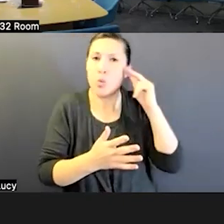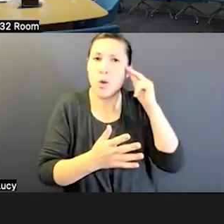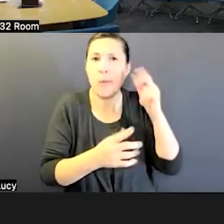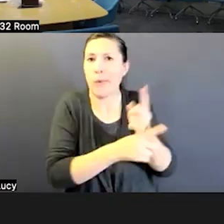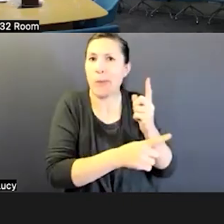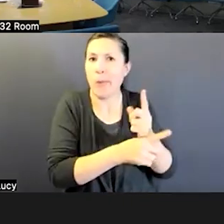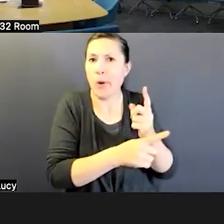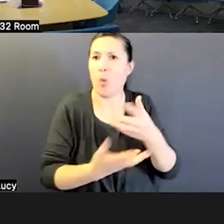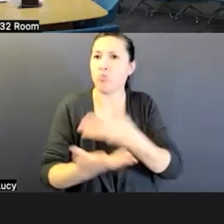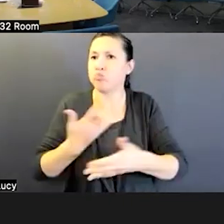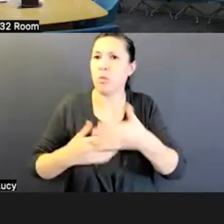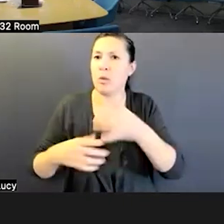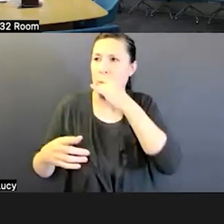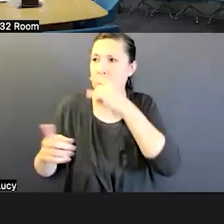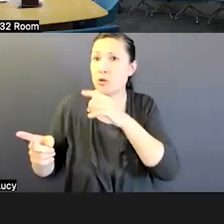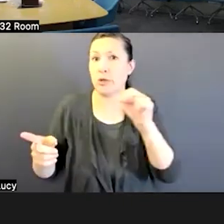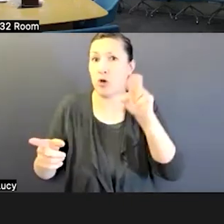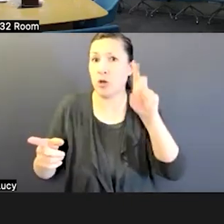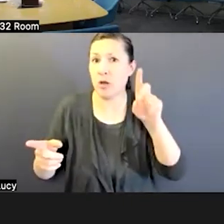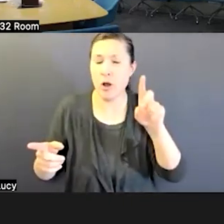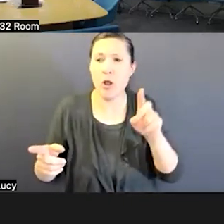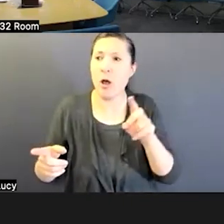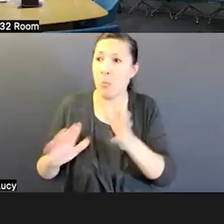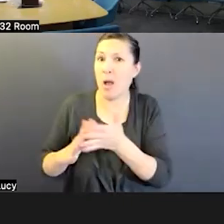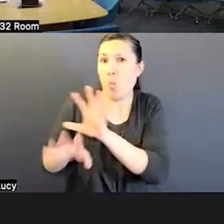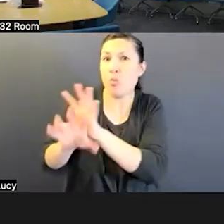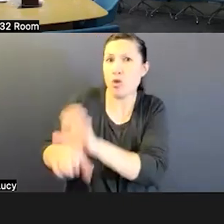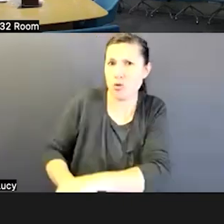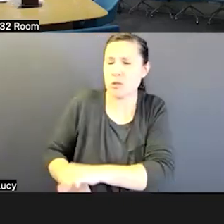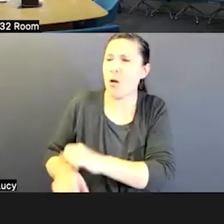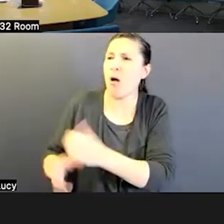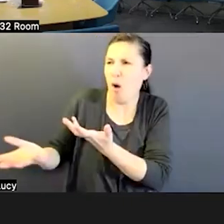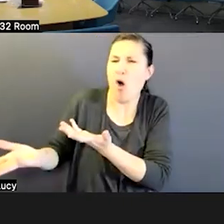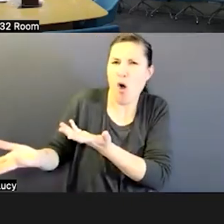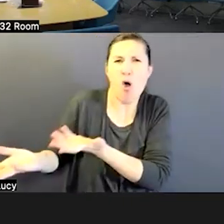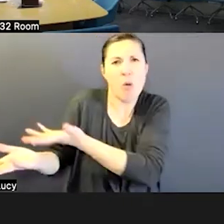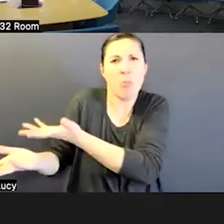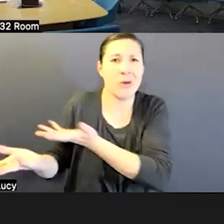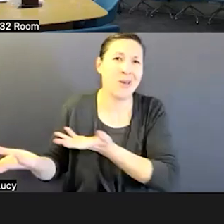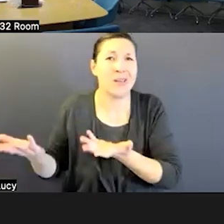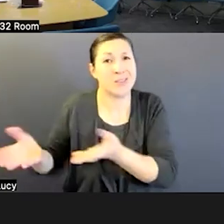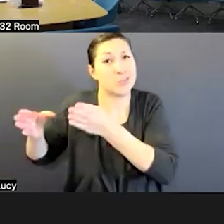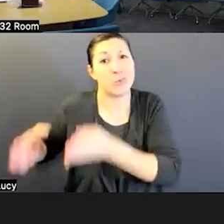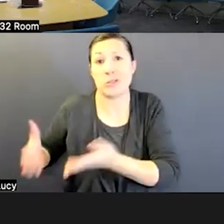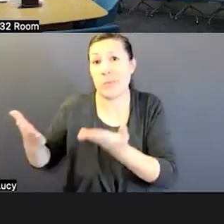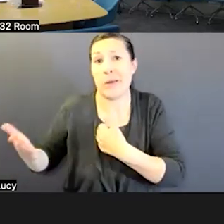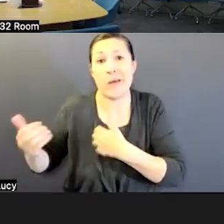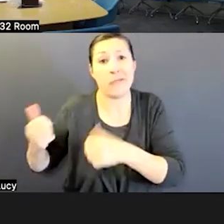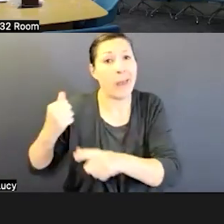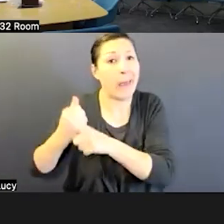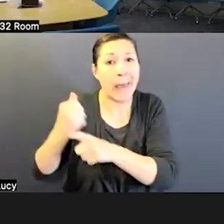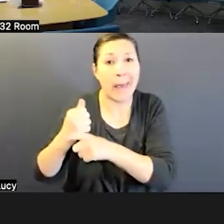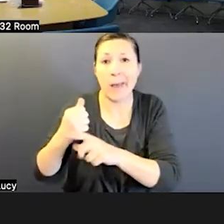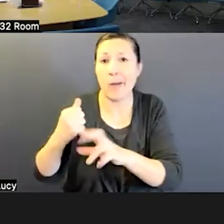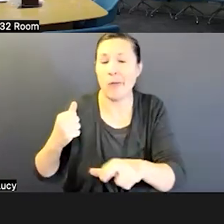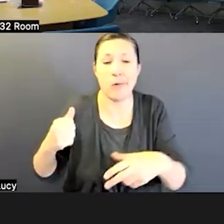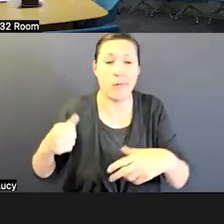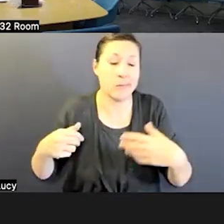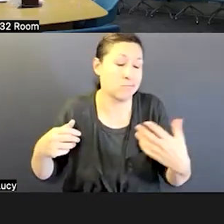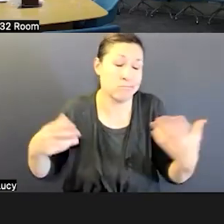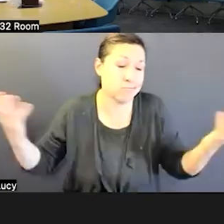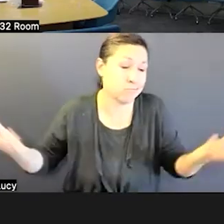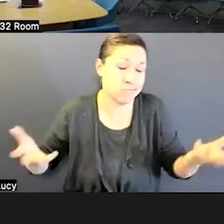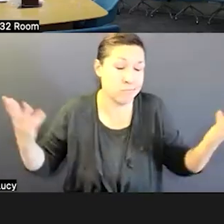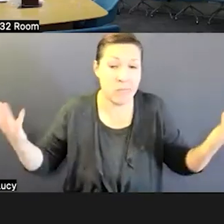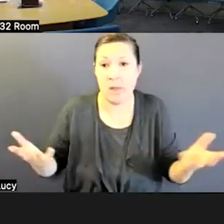I think that helps in educating and It becomes normal. it becomes, Right. yeah, it becomes normalized, and then you're not Part of our culture, part